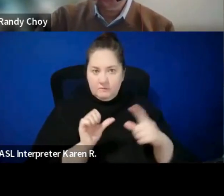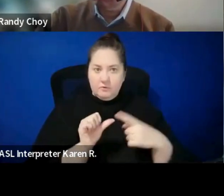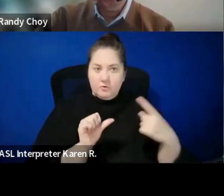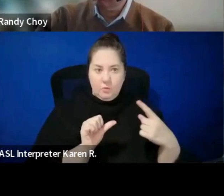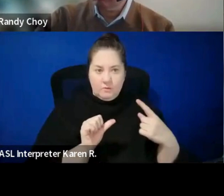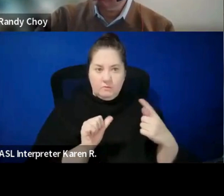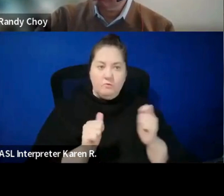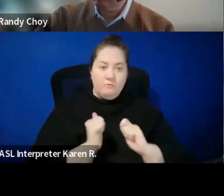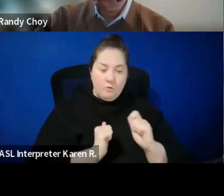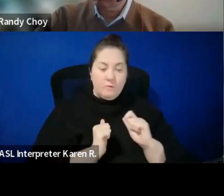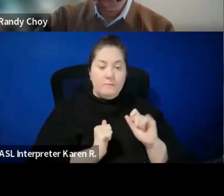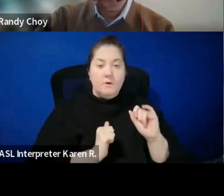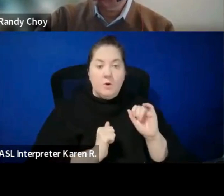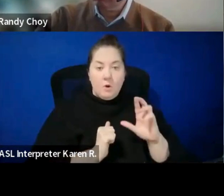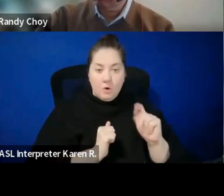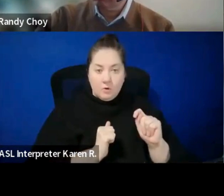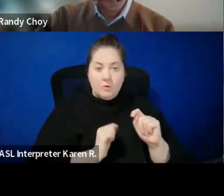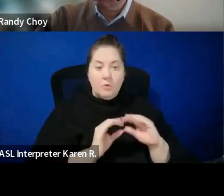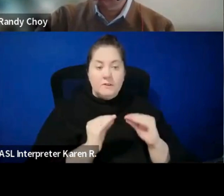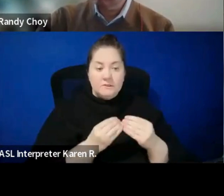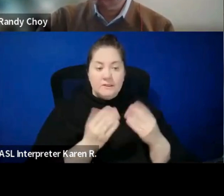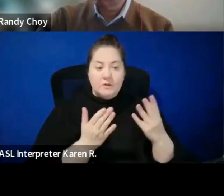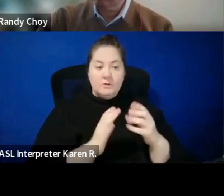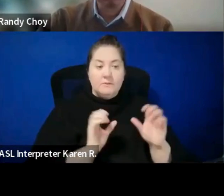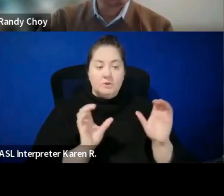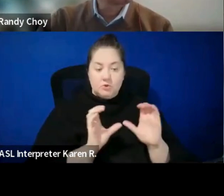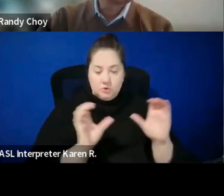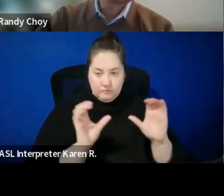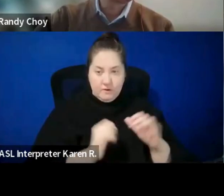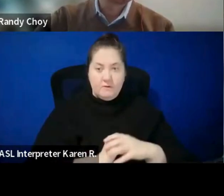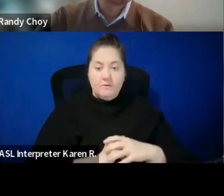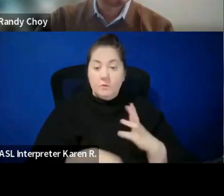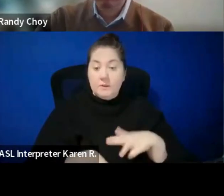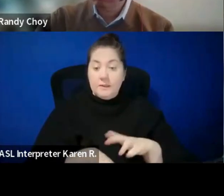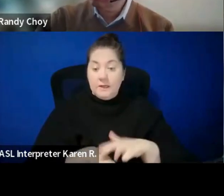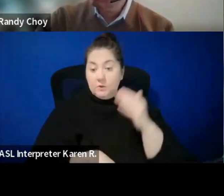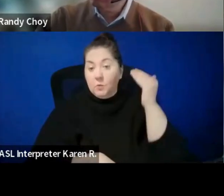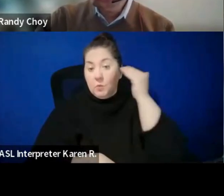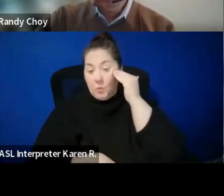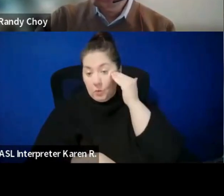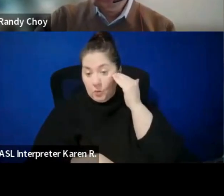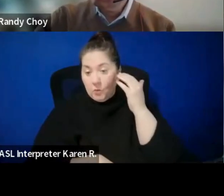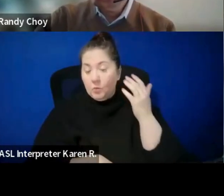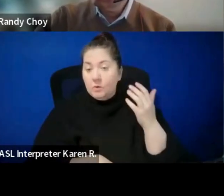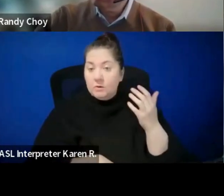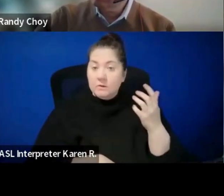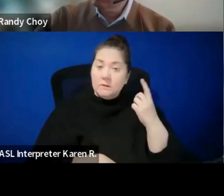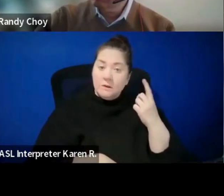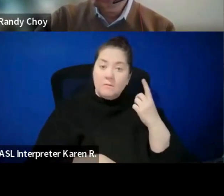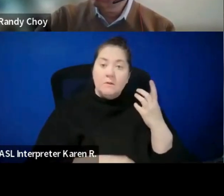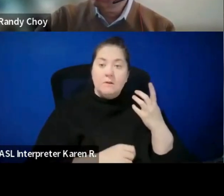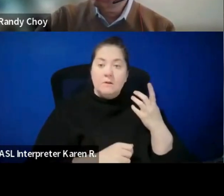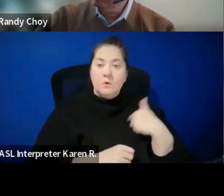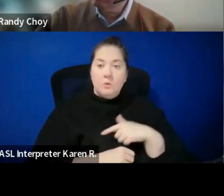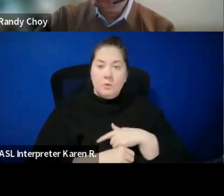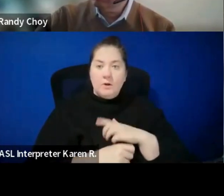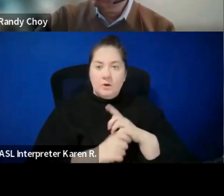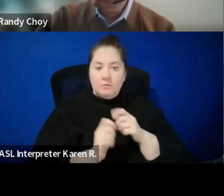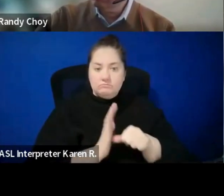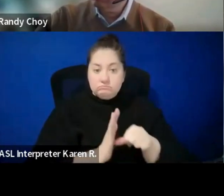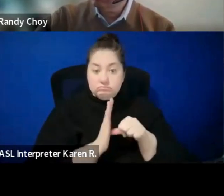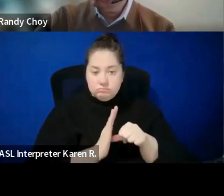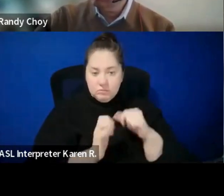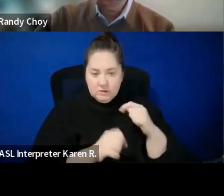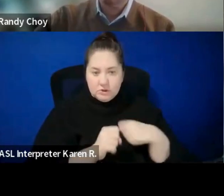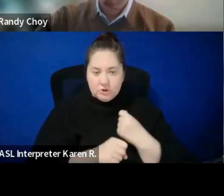first performing arts organization in the state to be certified. And we're nationally known. And so that's something that we are also stressing this